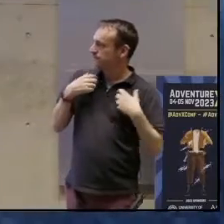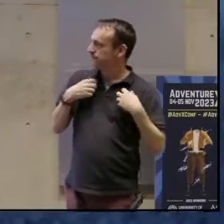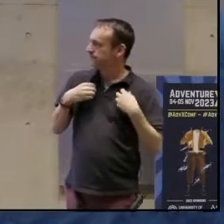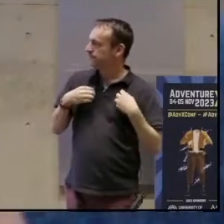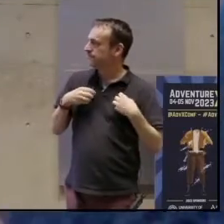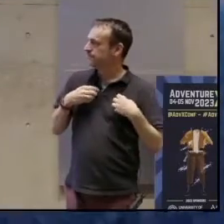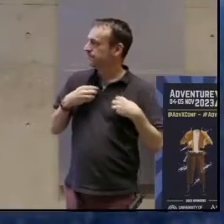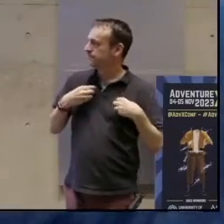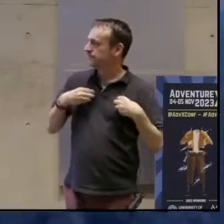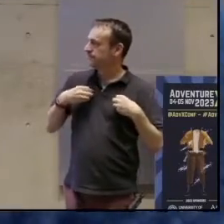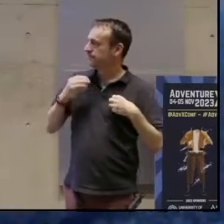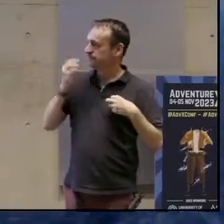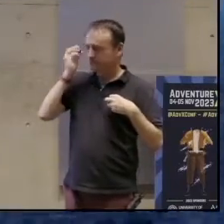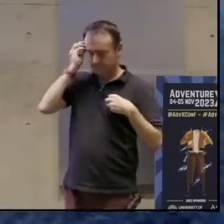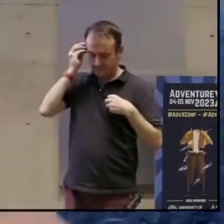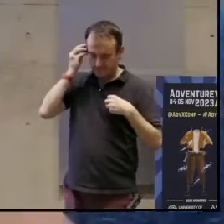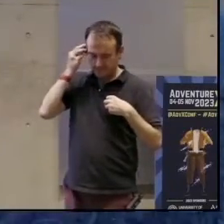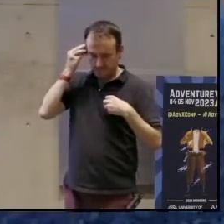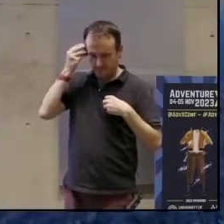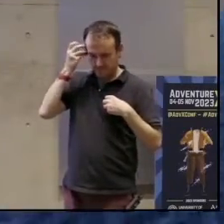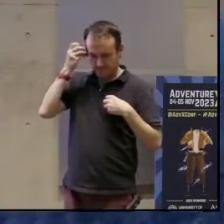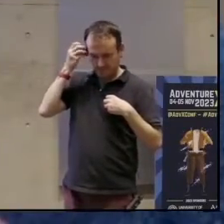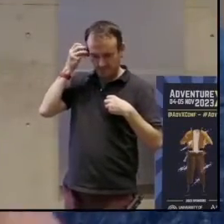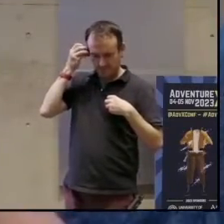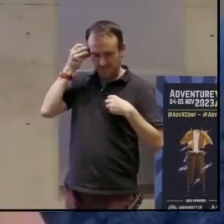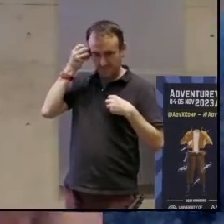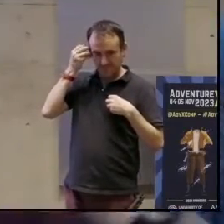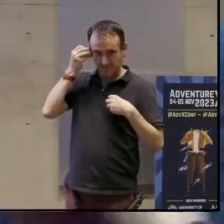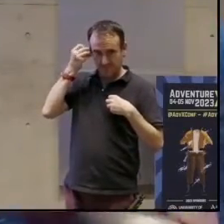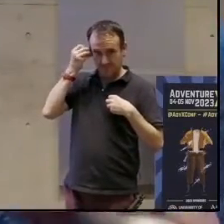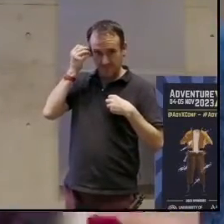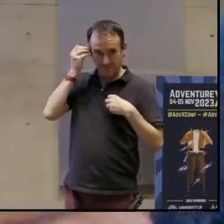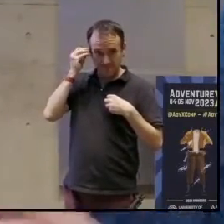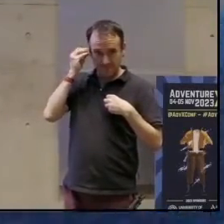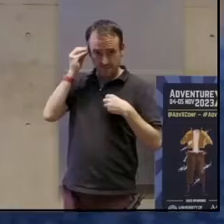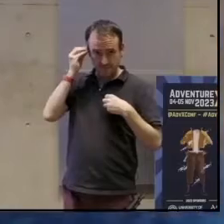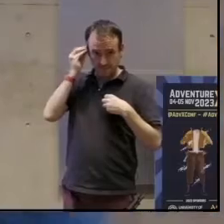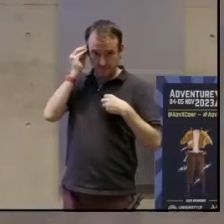directly conflicted him, what the fuck, Morrison, all right,